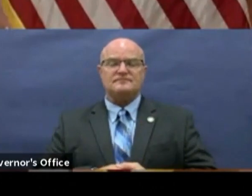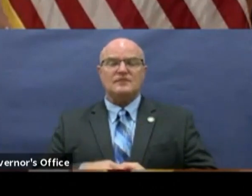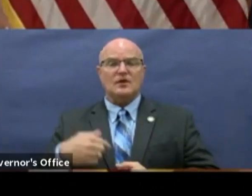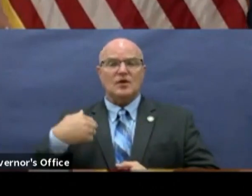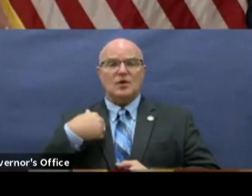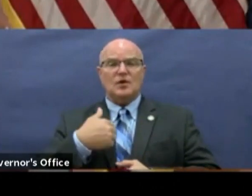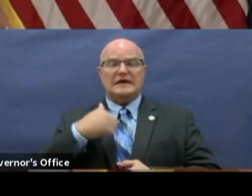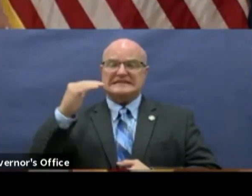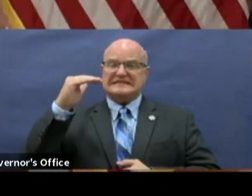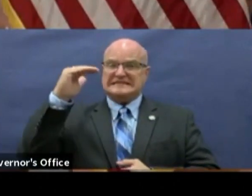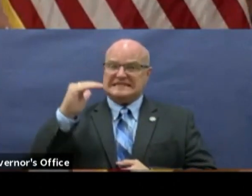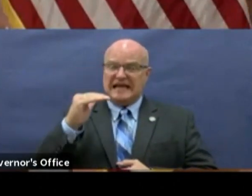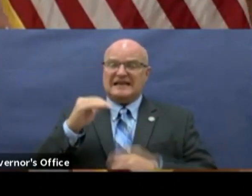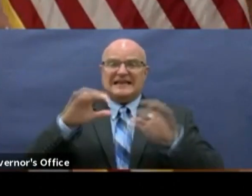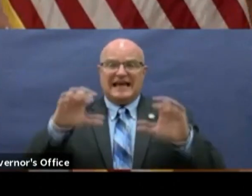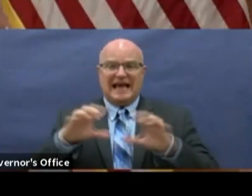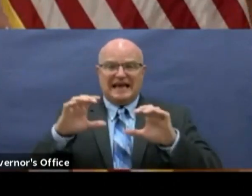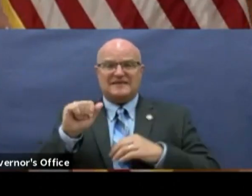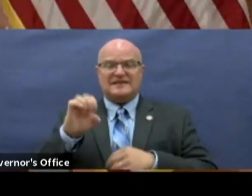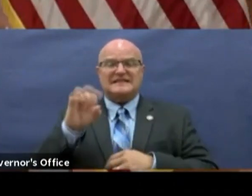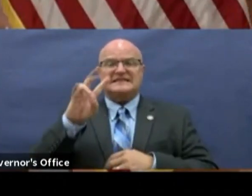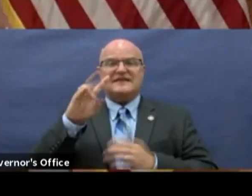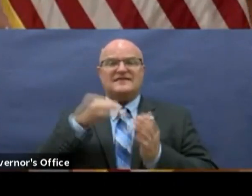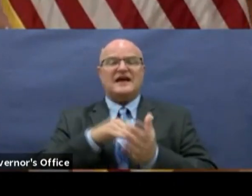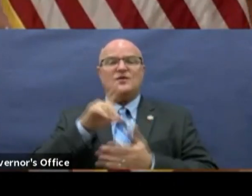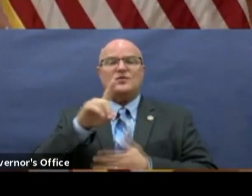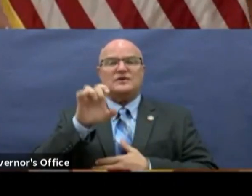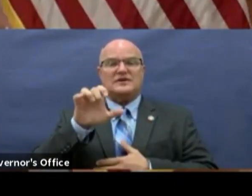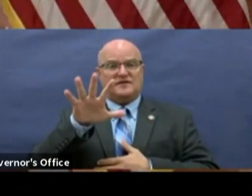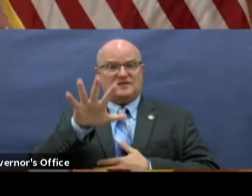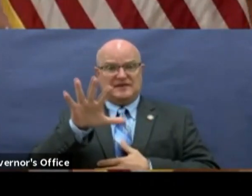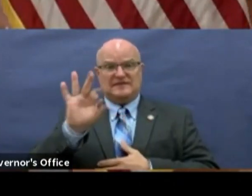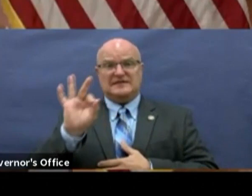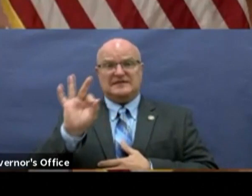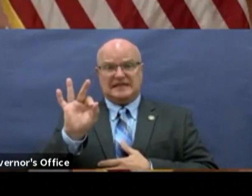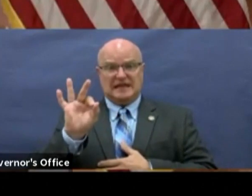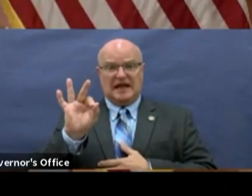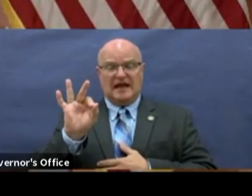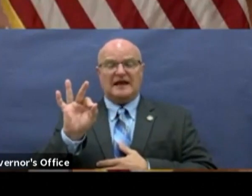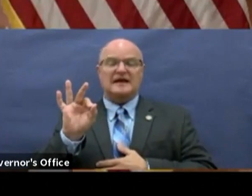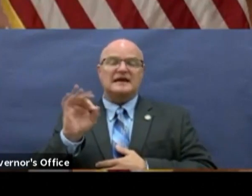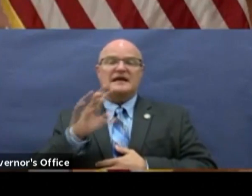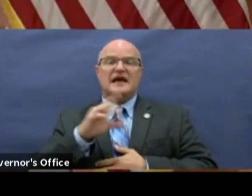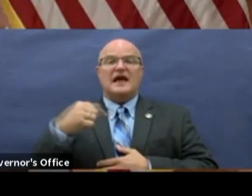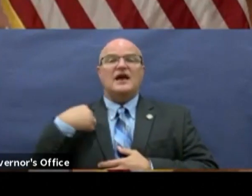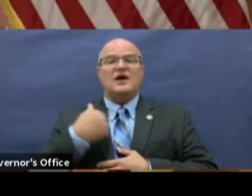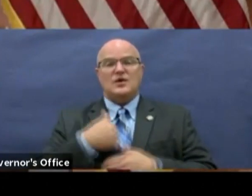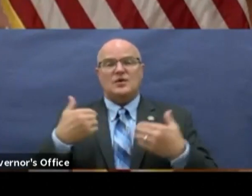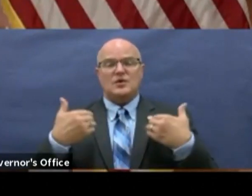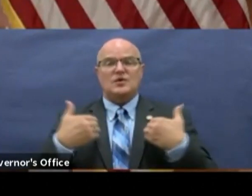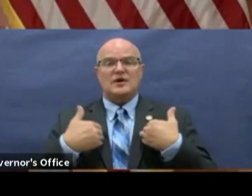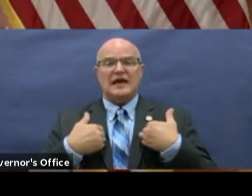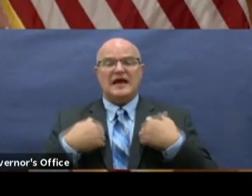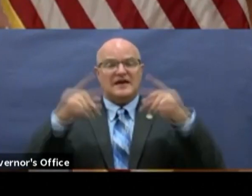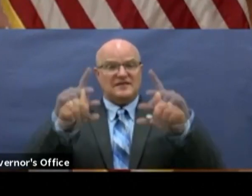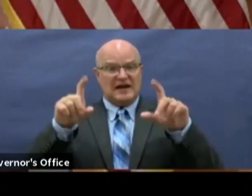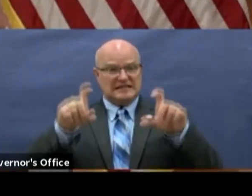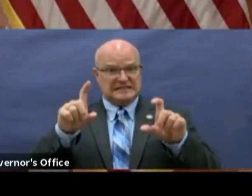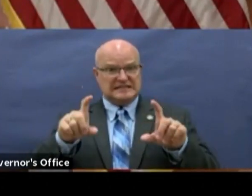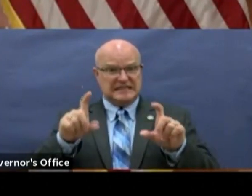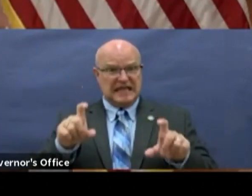We're down a little bit in our active cases, 7,159. And we have our